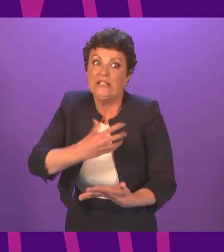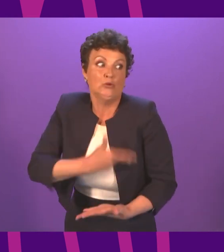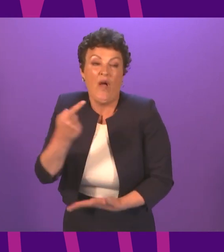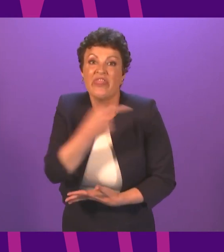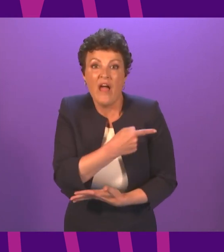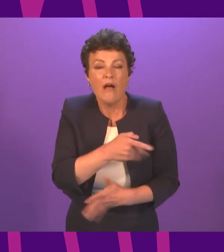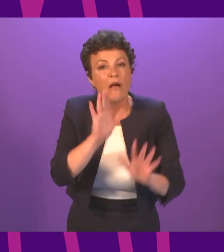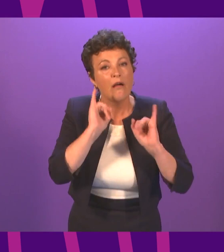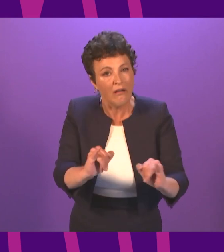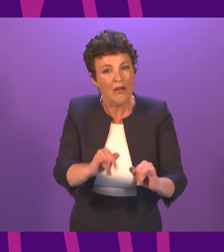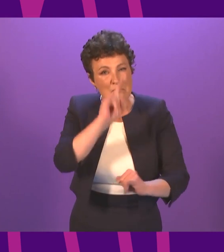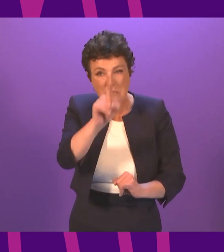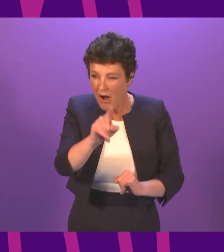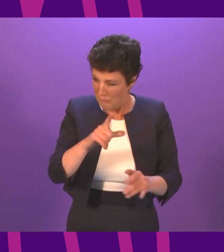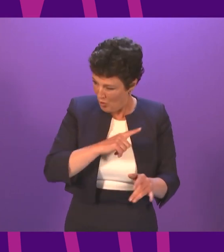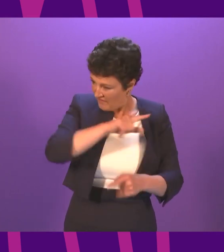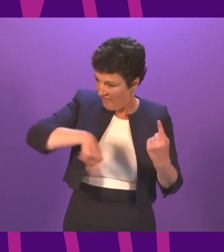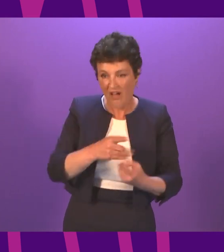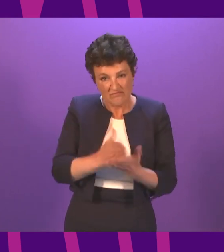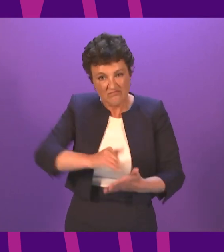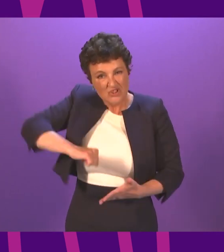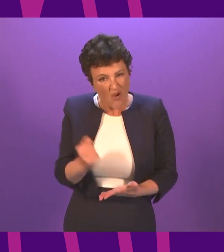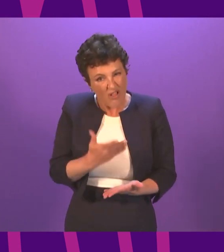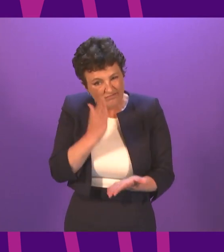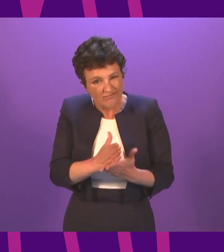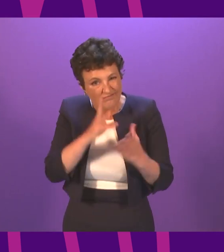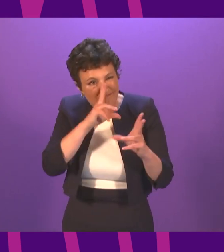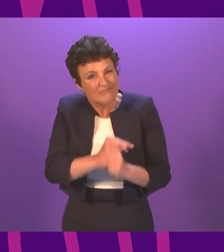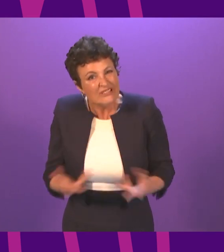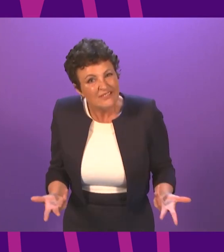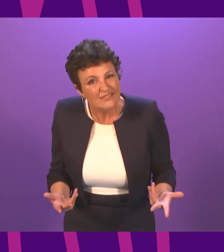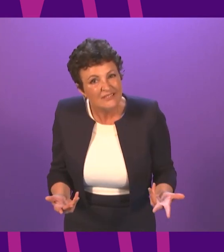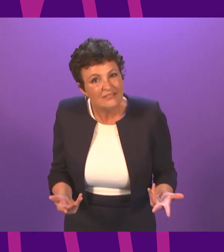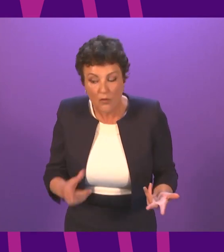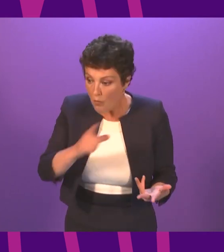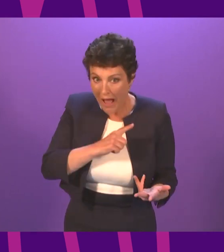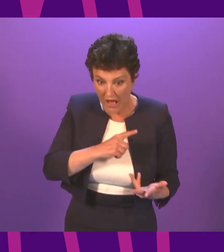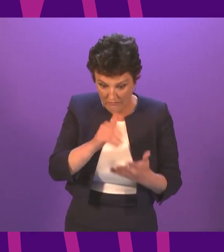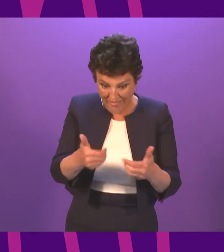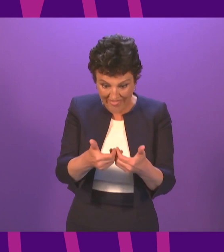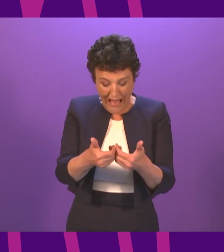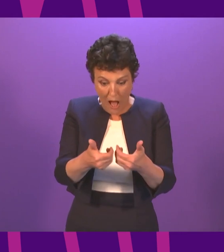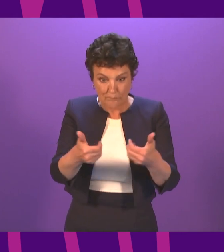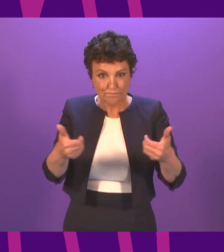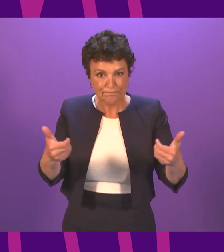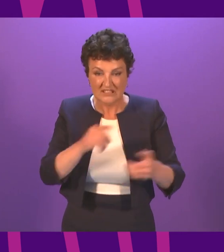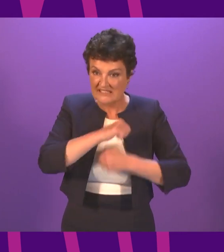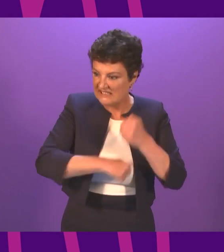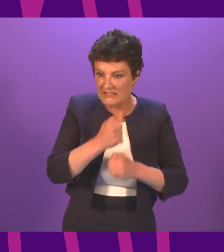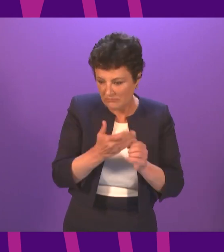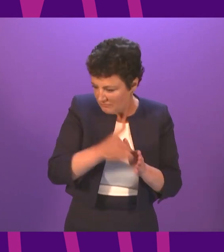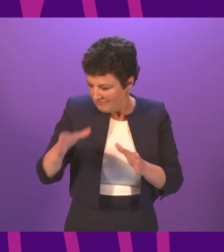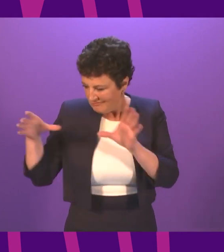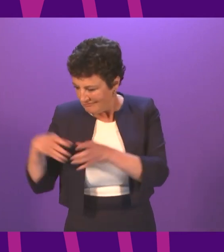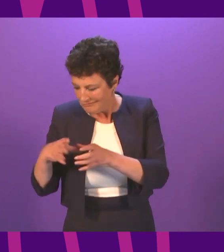bottom, we lost out, but so did the country as the chasm grew. Ever greater radicalisation of the hardcore